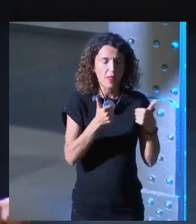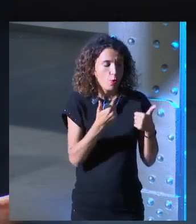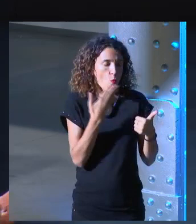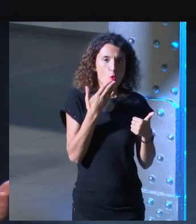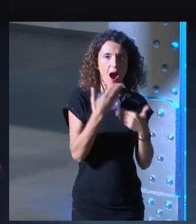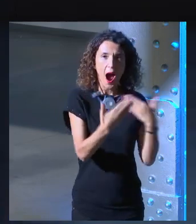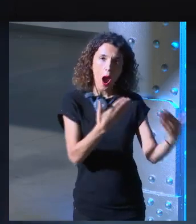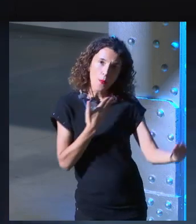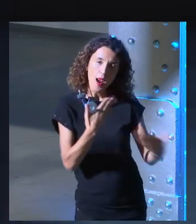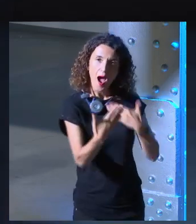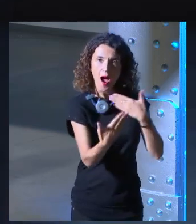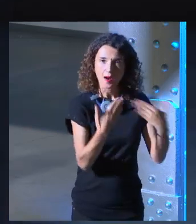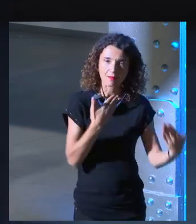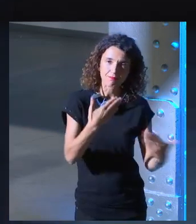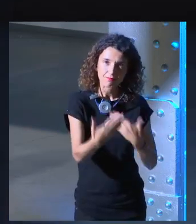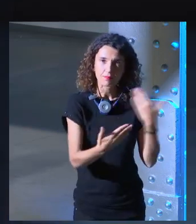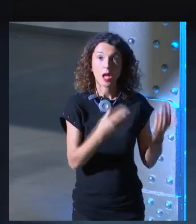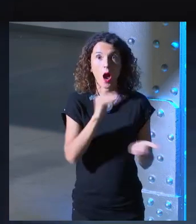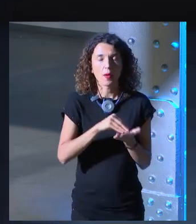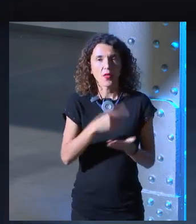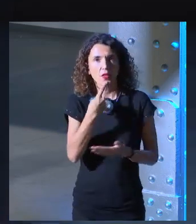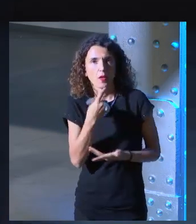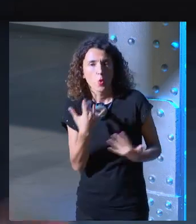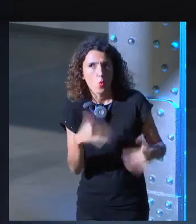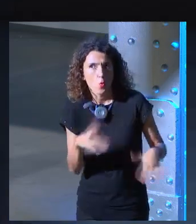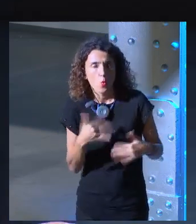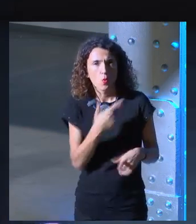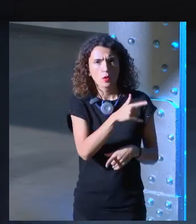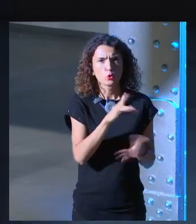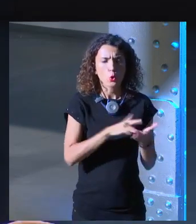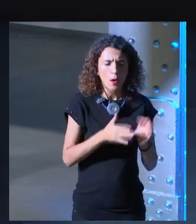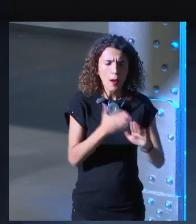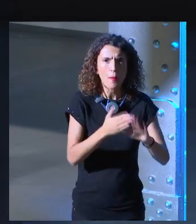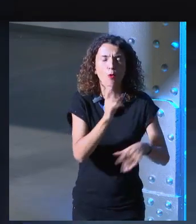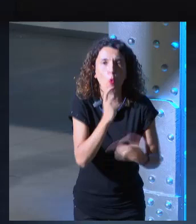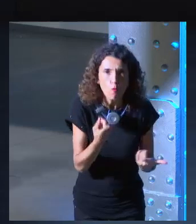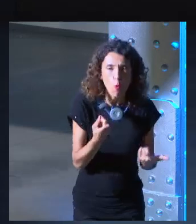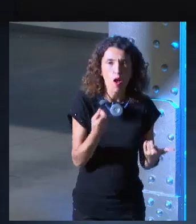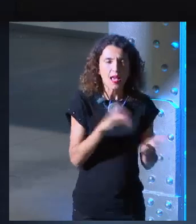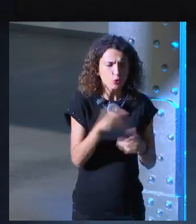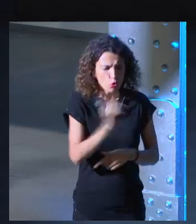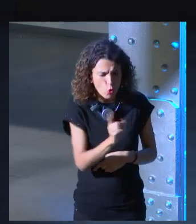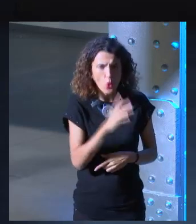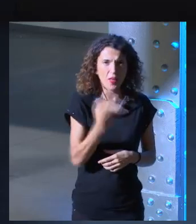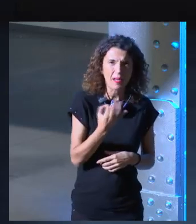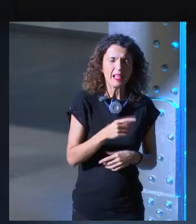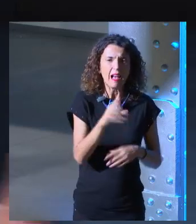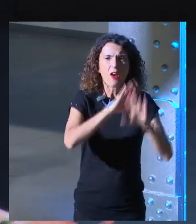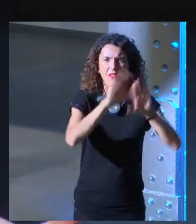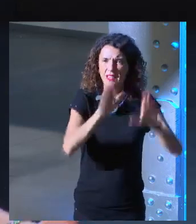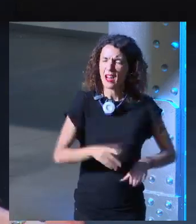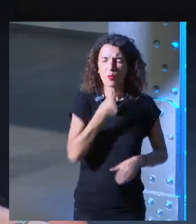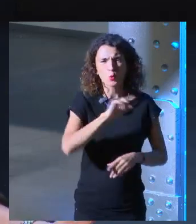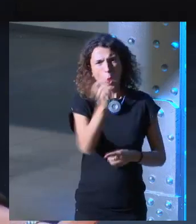And you say things like, oh, I wonder what's going to happen, or that really should not have happened, or I want to change the ending. And sometimes